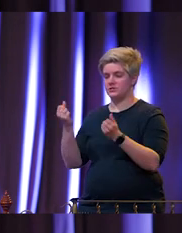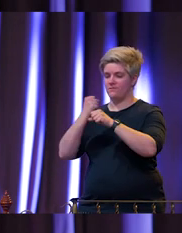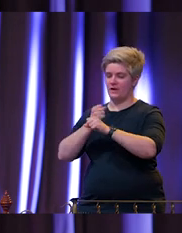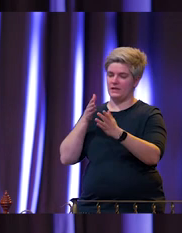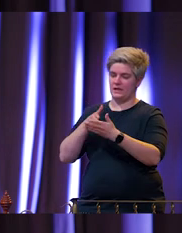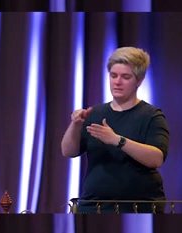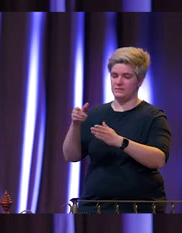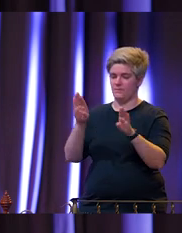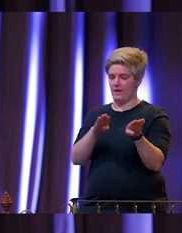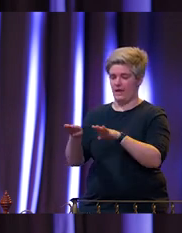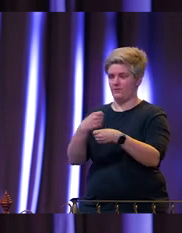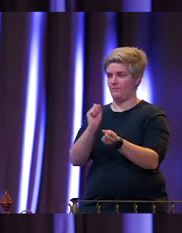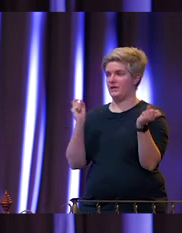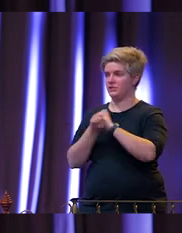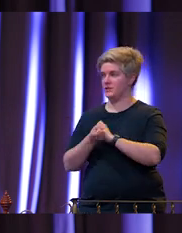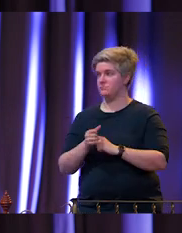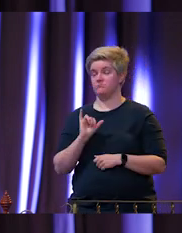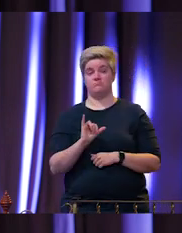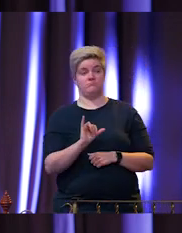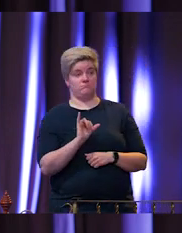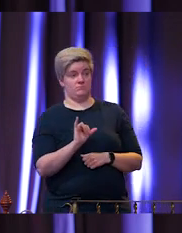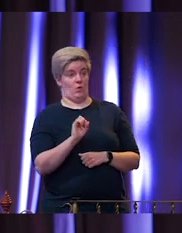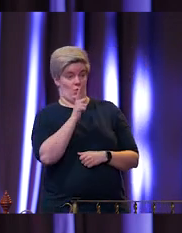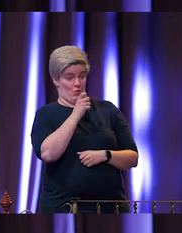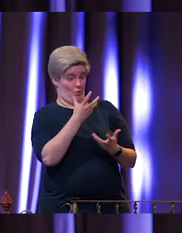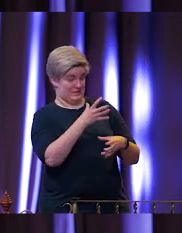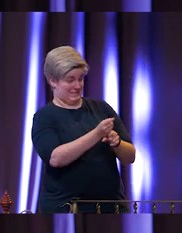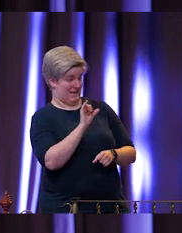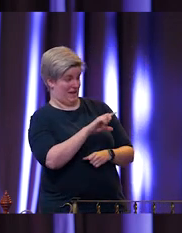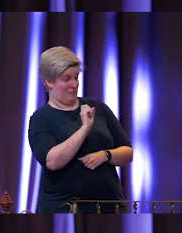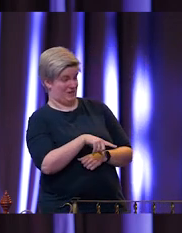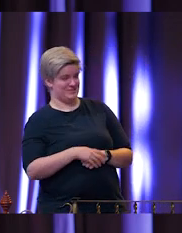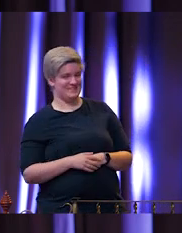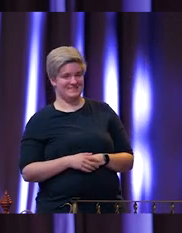to take that one? Thank you for being bold enough to ask that question. We really appreciate that.